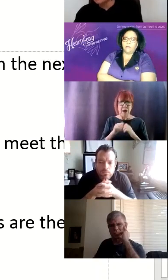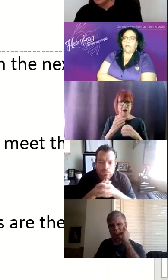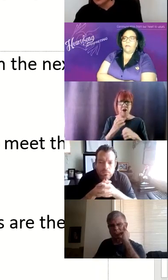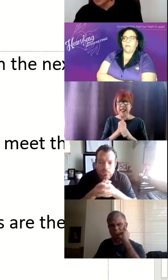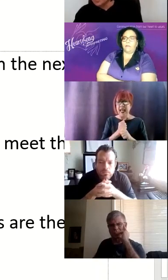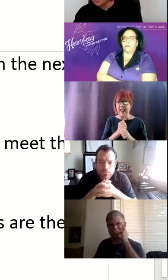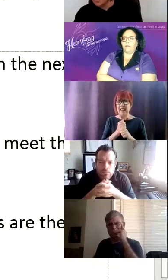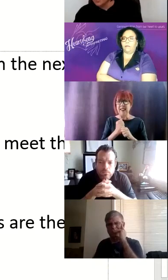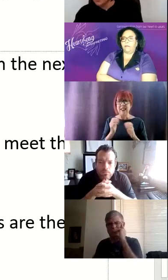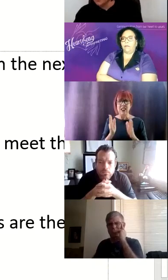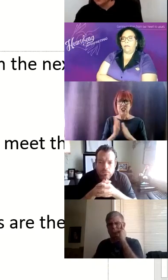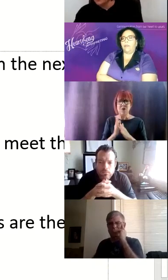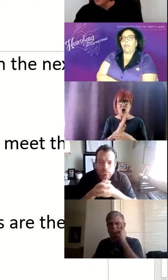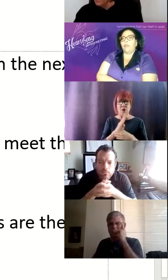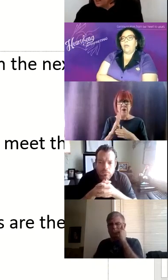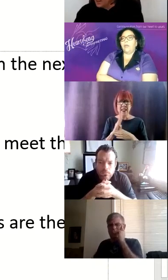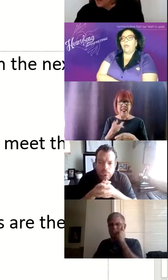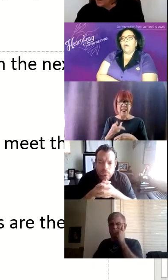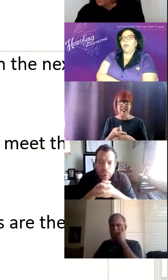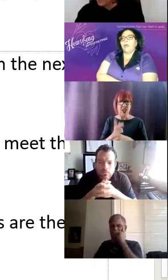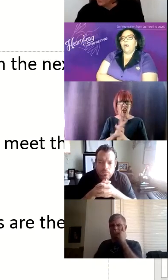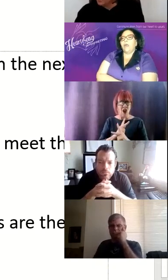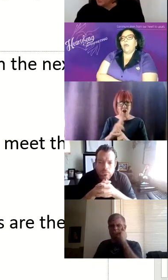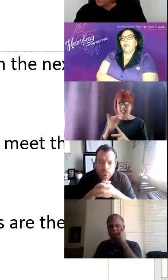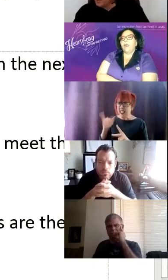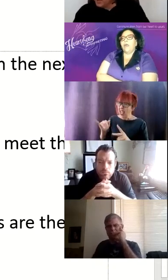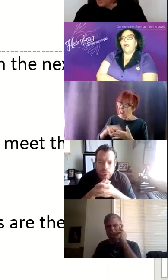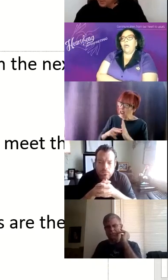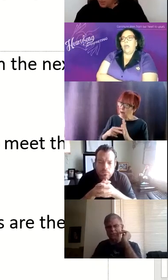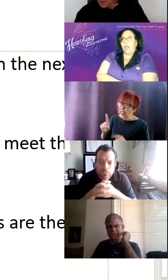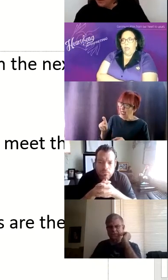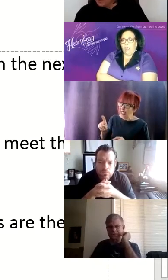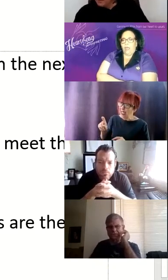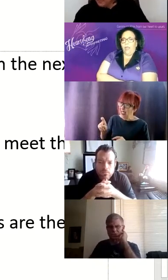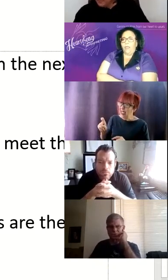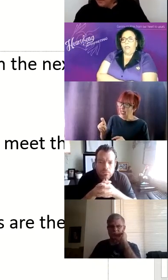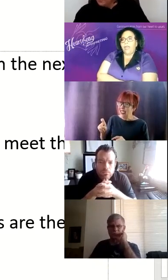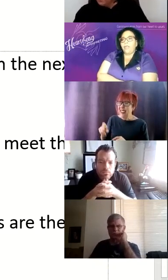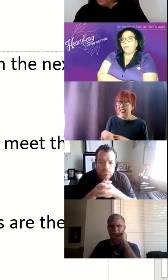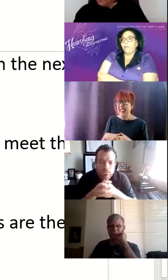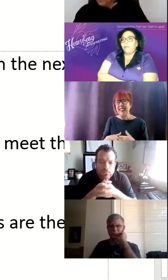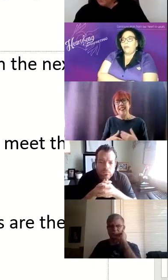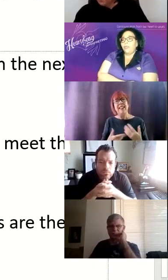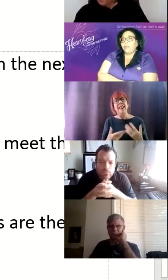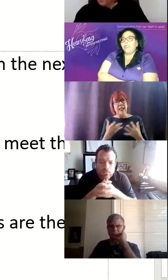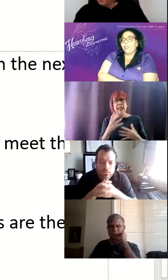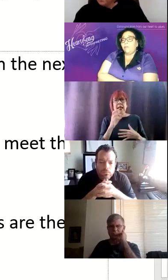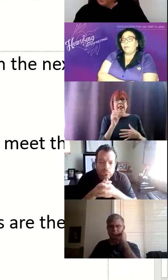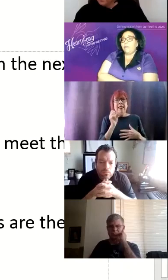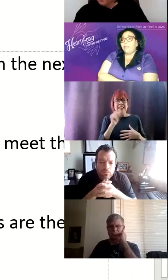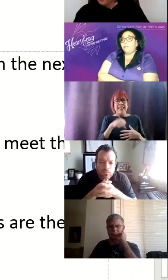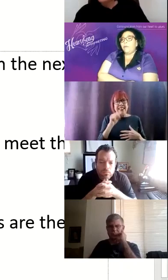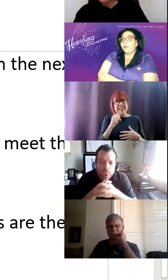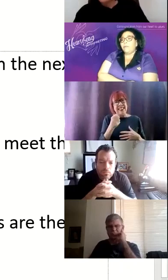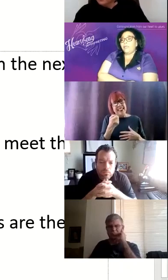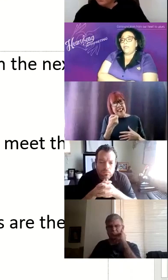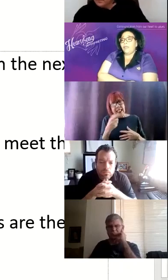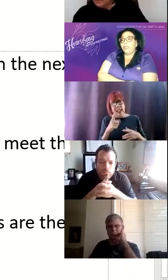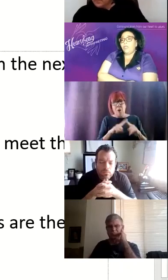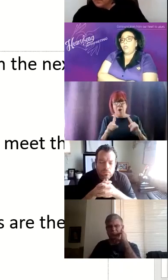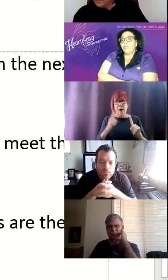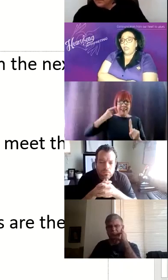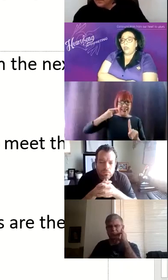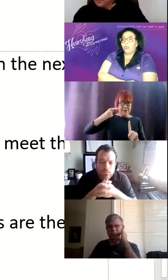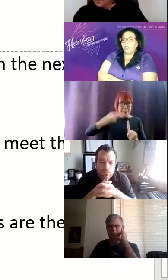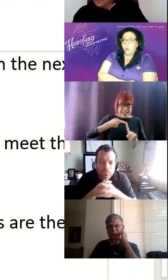business association kind of thing. Is that kind of what you're referring to as well? That is what I'm referring to a little bit, but more